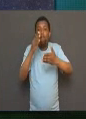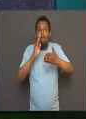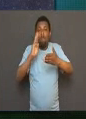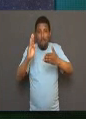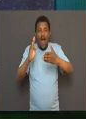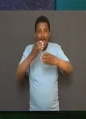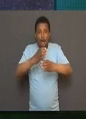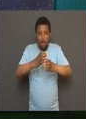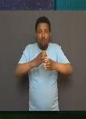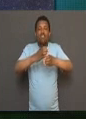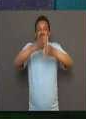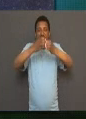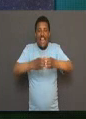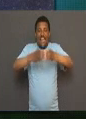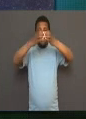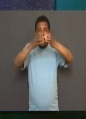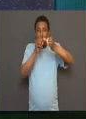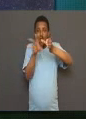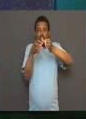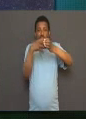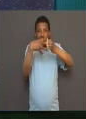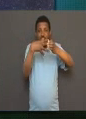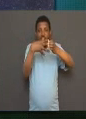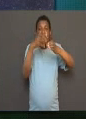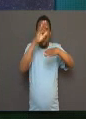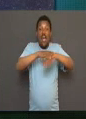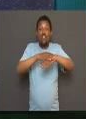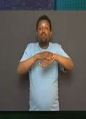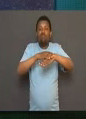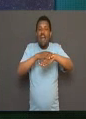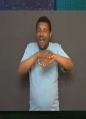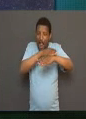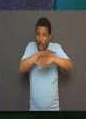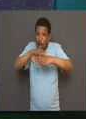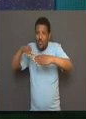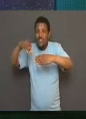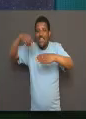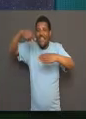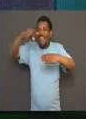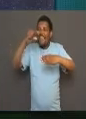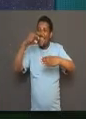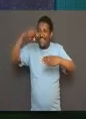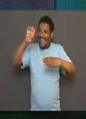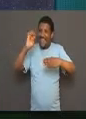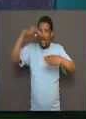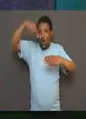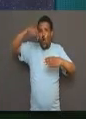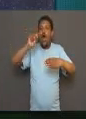projection lies along the equator. The distortions